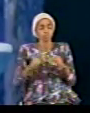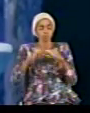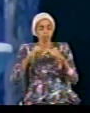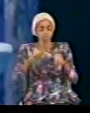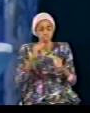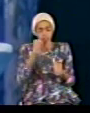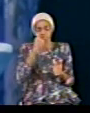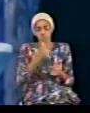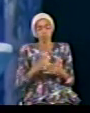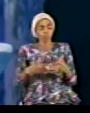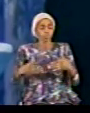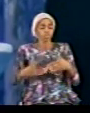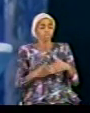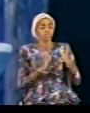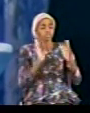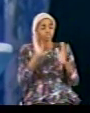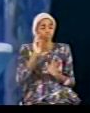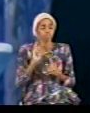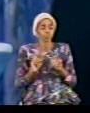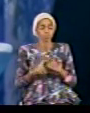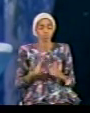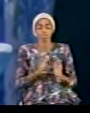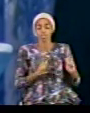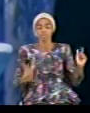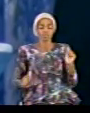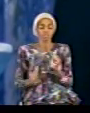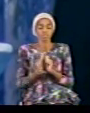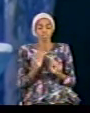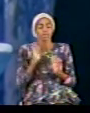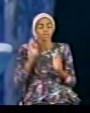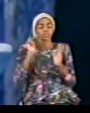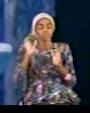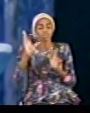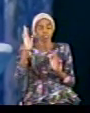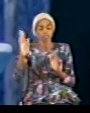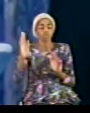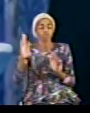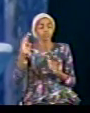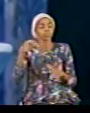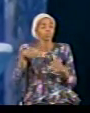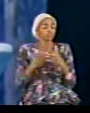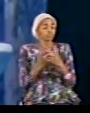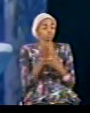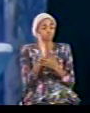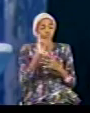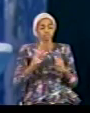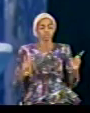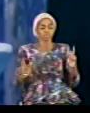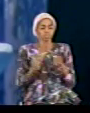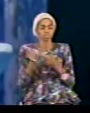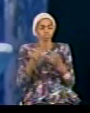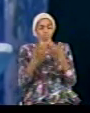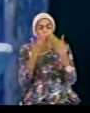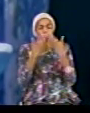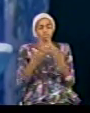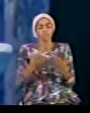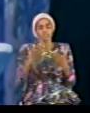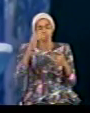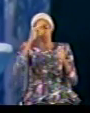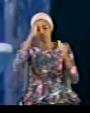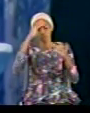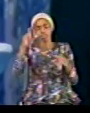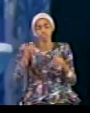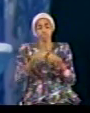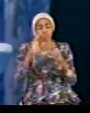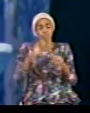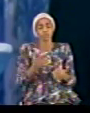people unto greater testimonies through greater dominions. Thank you, Father, and for your servant that you have used tonight.